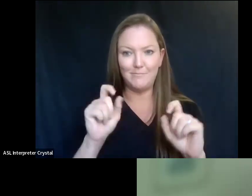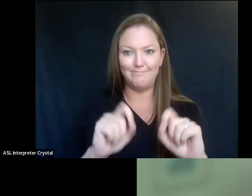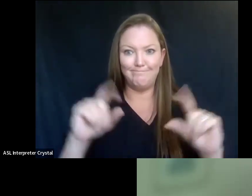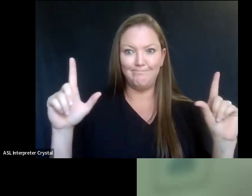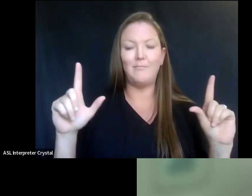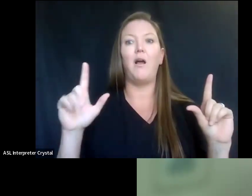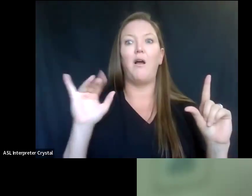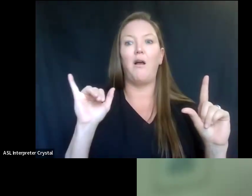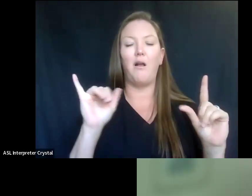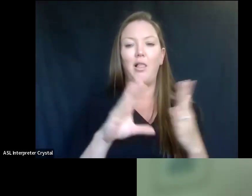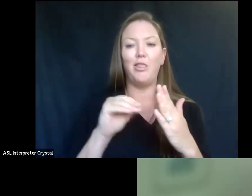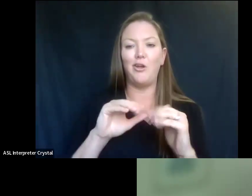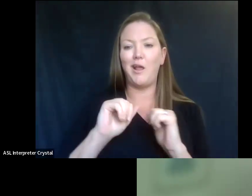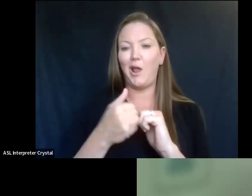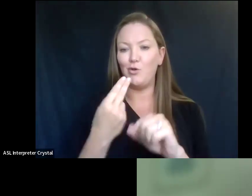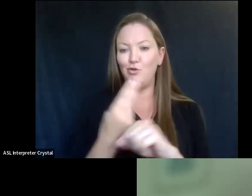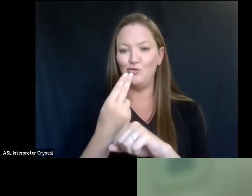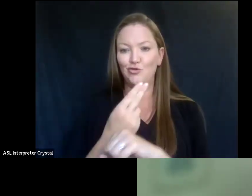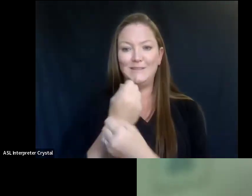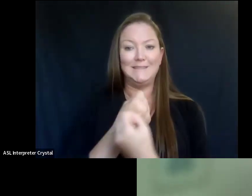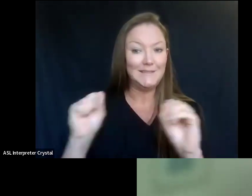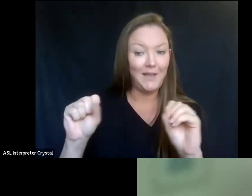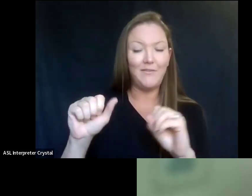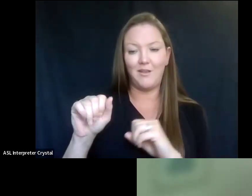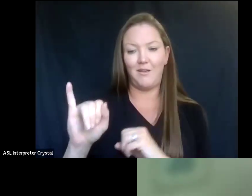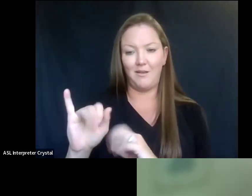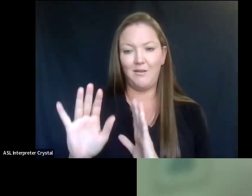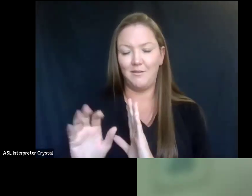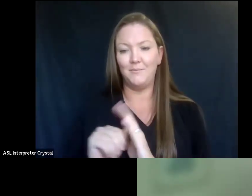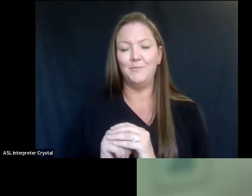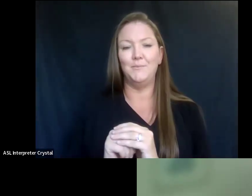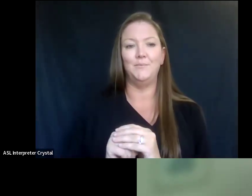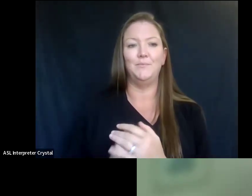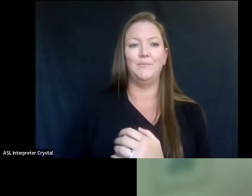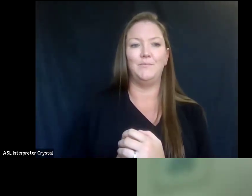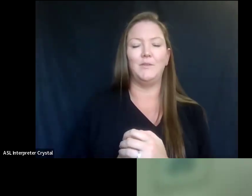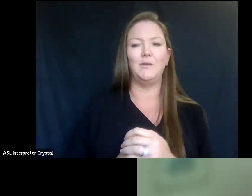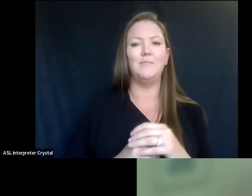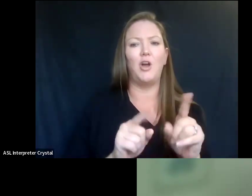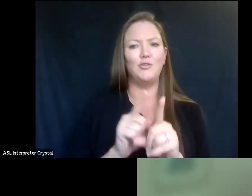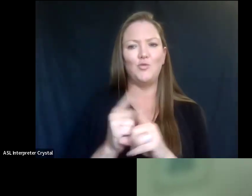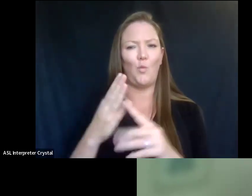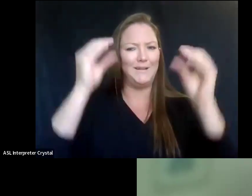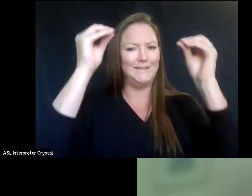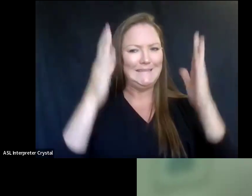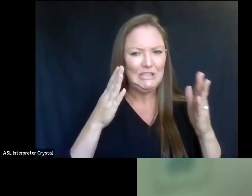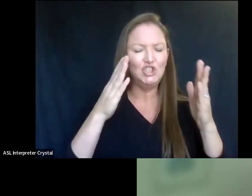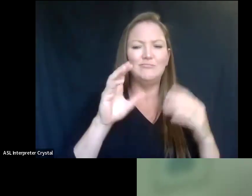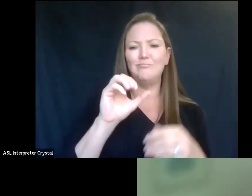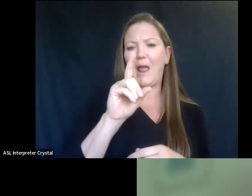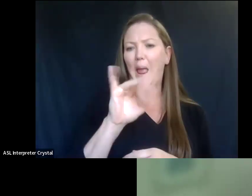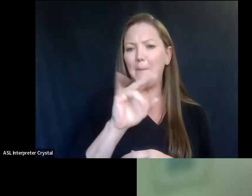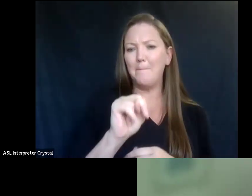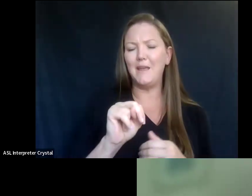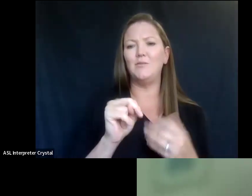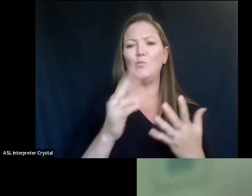you actually use it safely, also thinking about the actual, the educators and our administrators, to make sure that